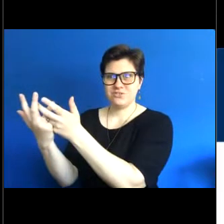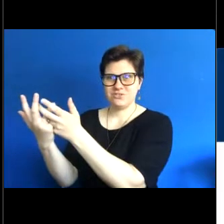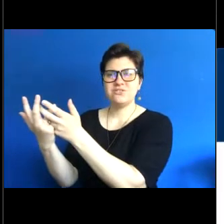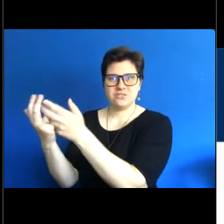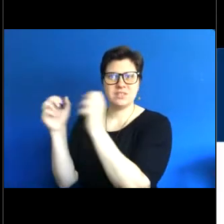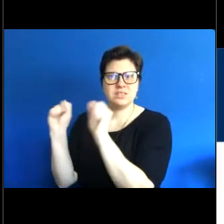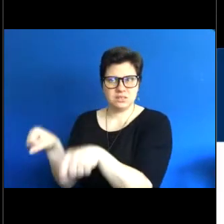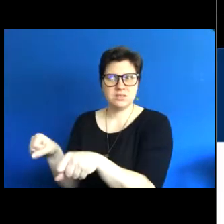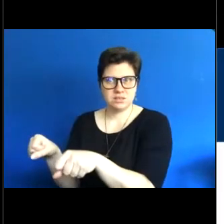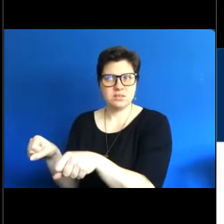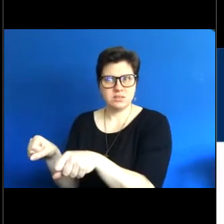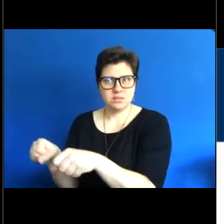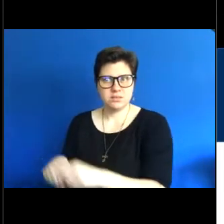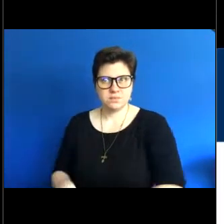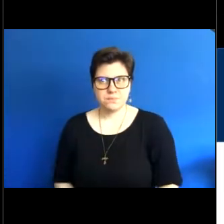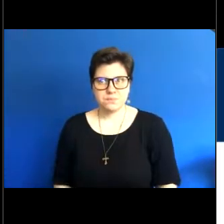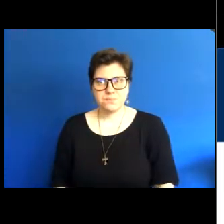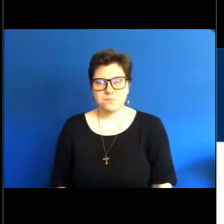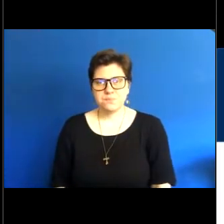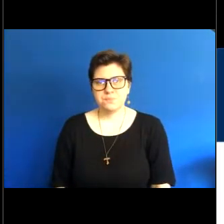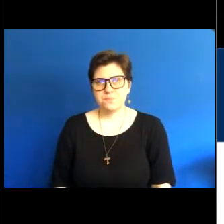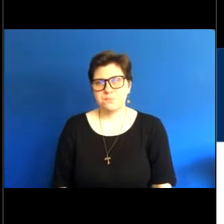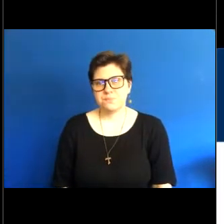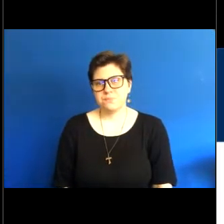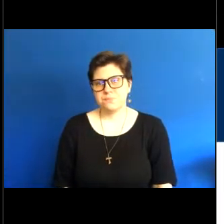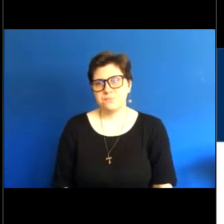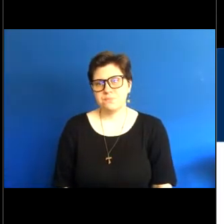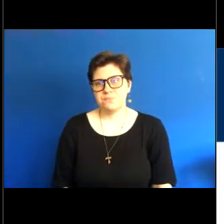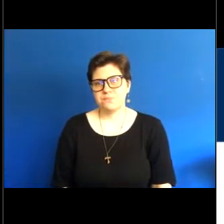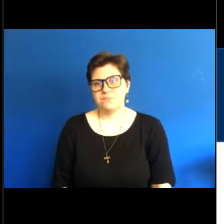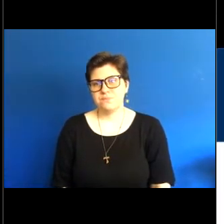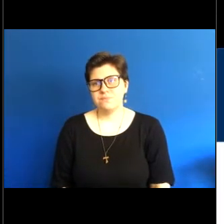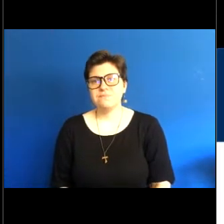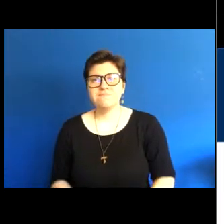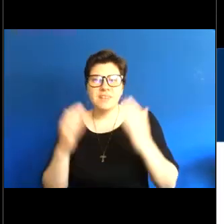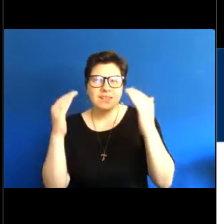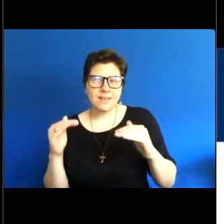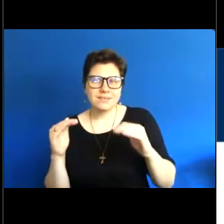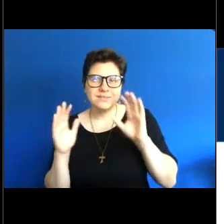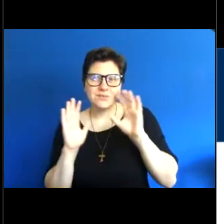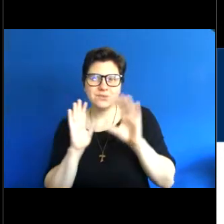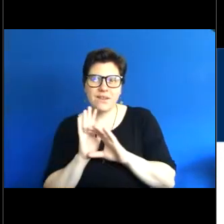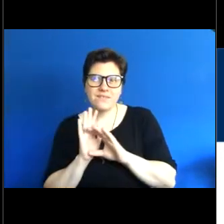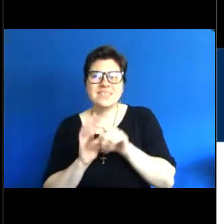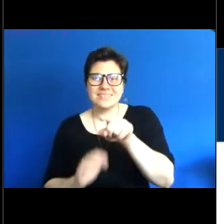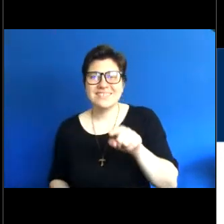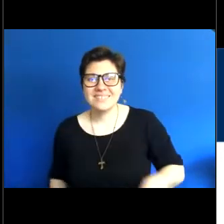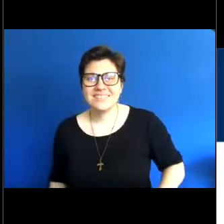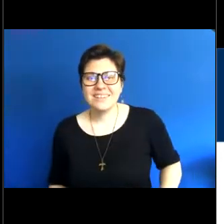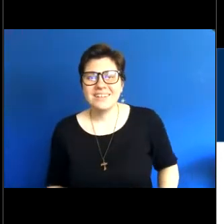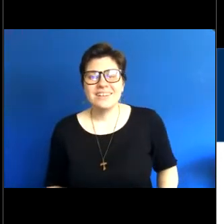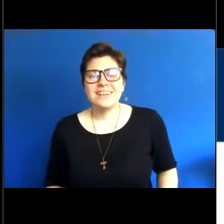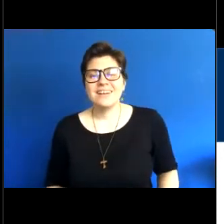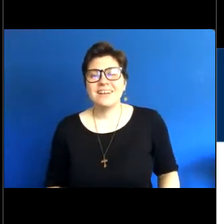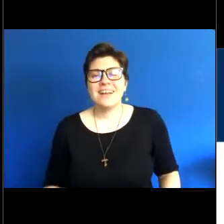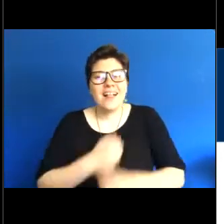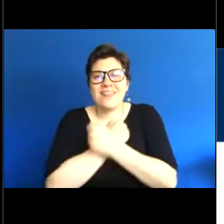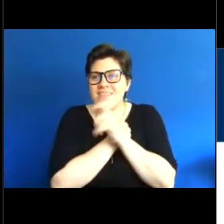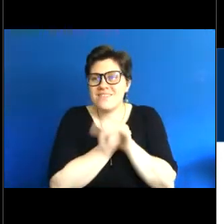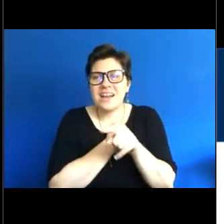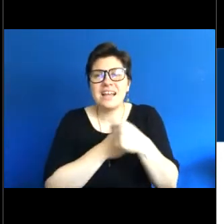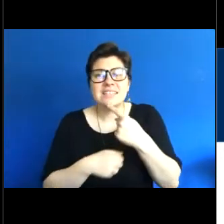those learning realities. And so with that, I love this next graphic. If we can flip the slide, it says we're